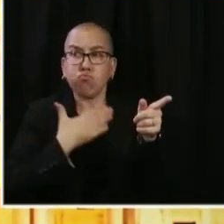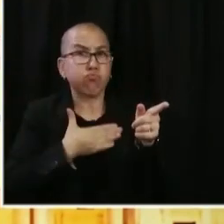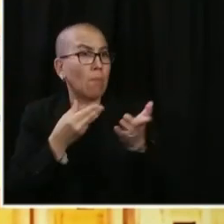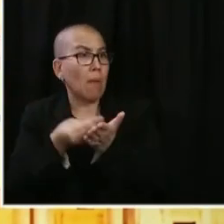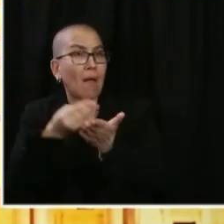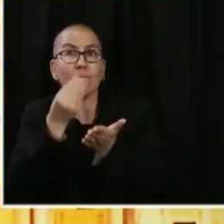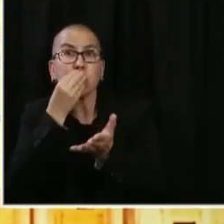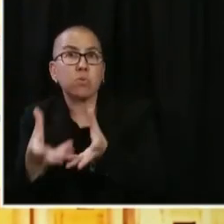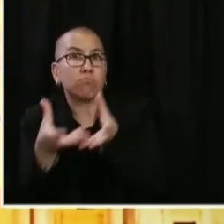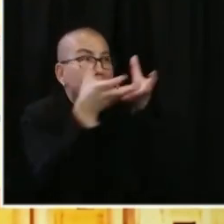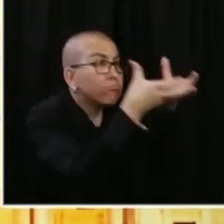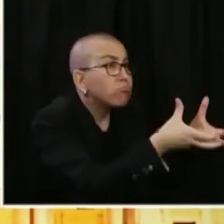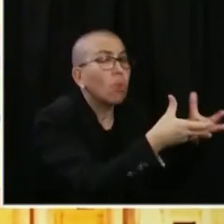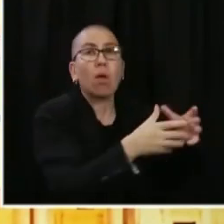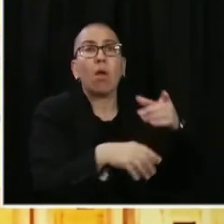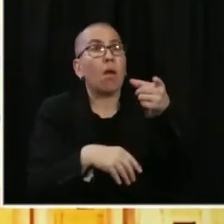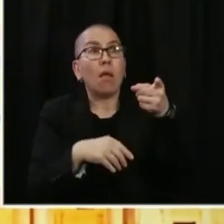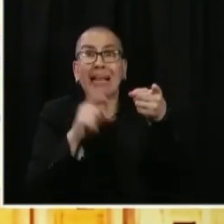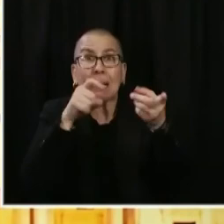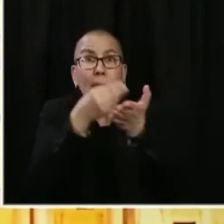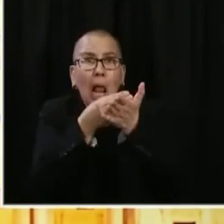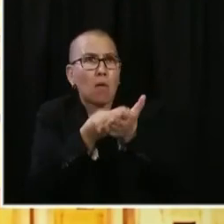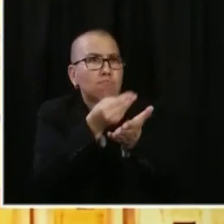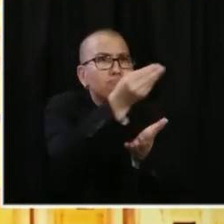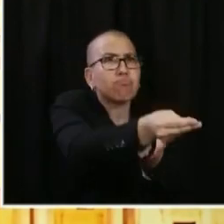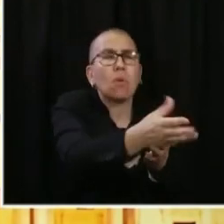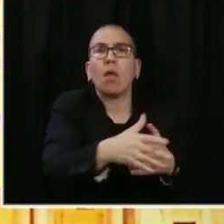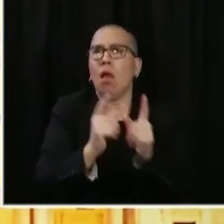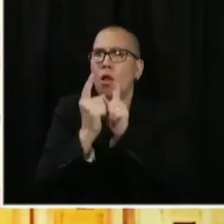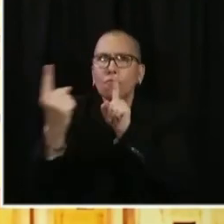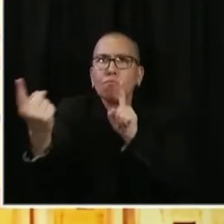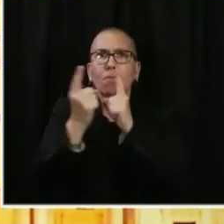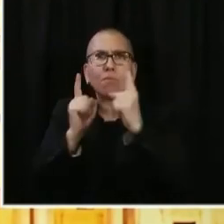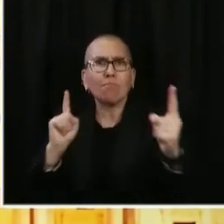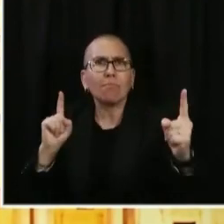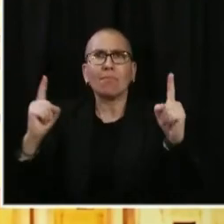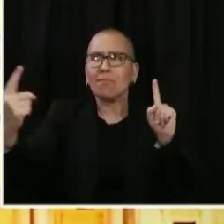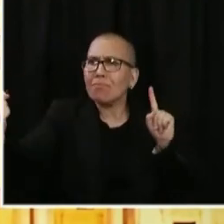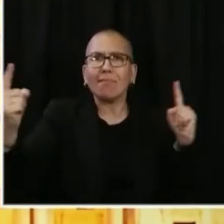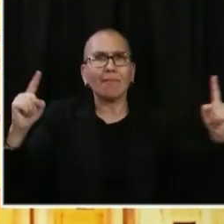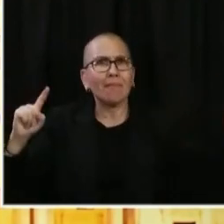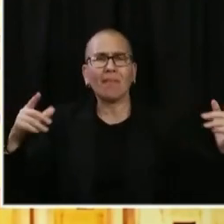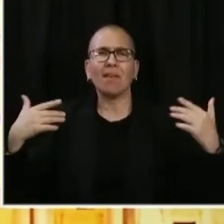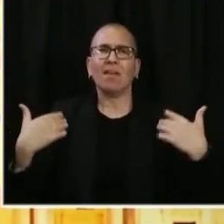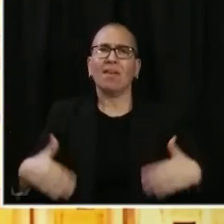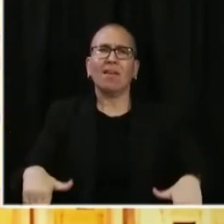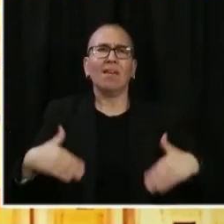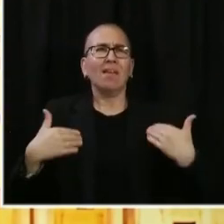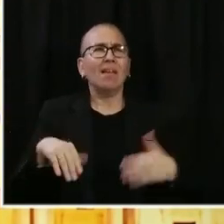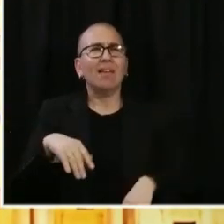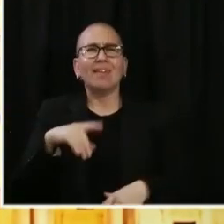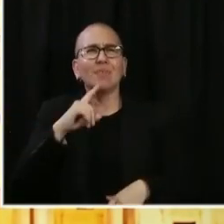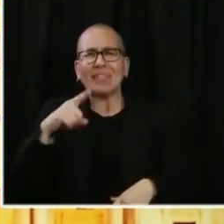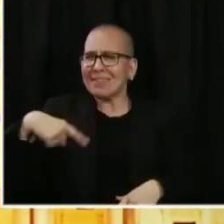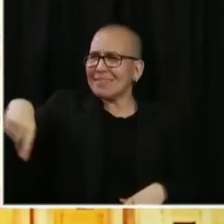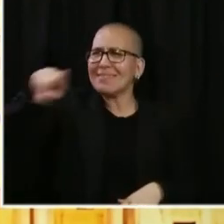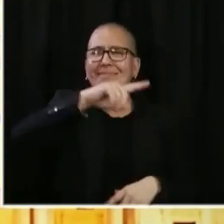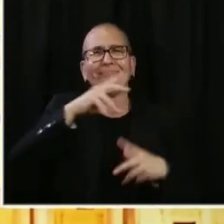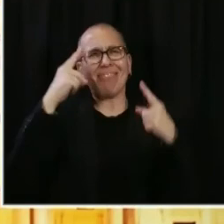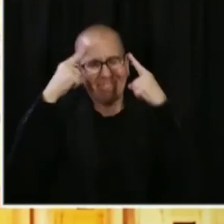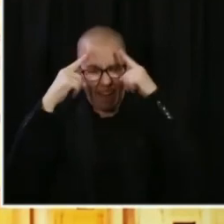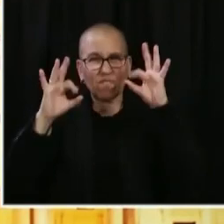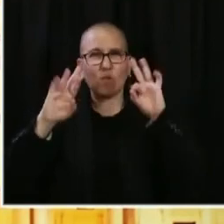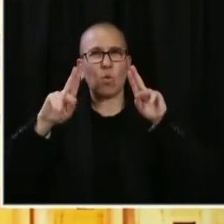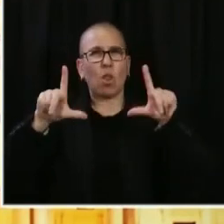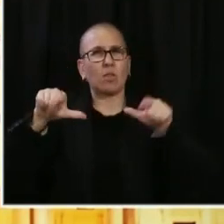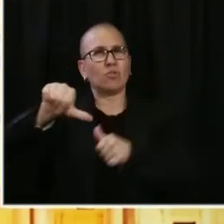social distancing, we need all of you to continue to put the care and safety of others at the front of your mind. Don't charge forward